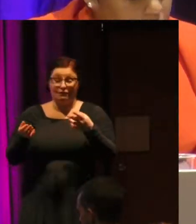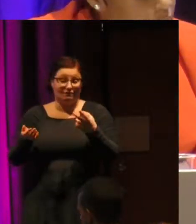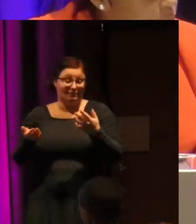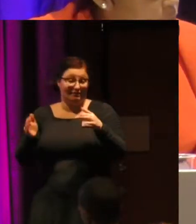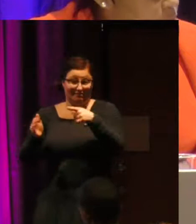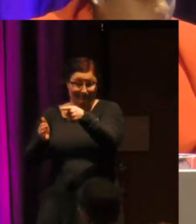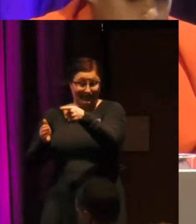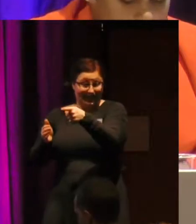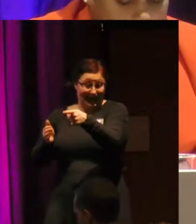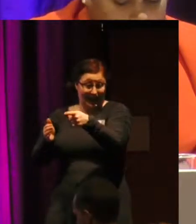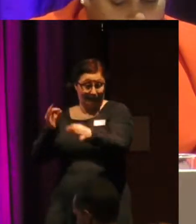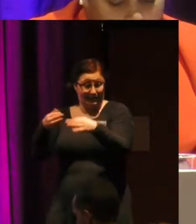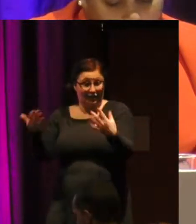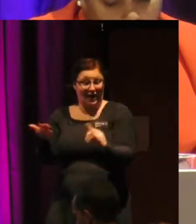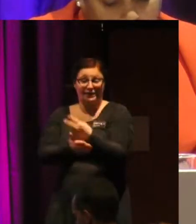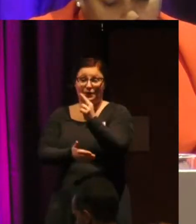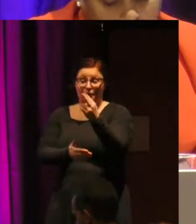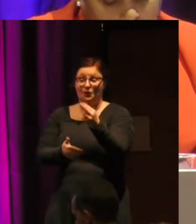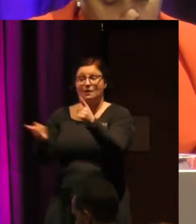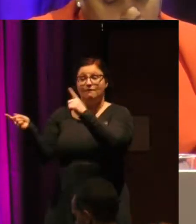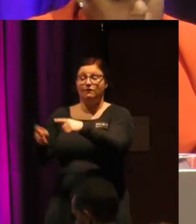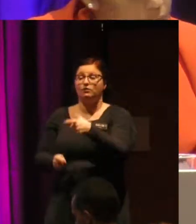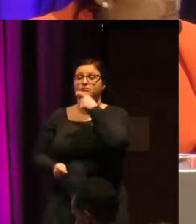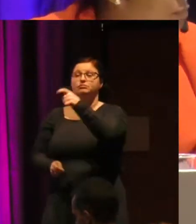that's what's happening right now.